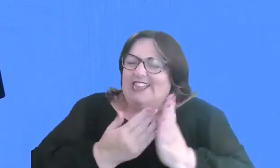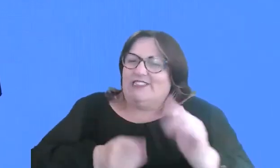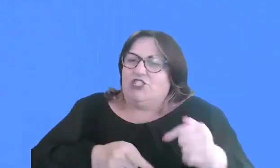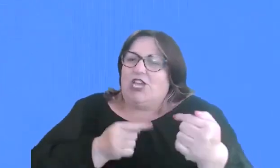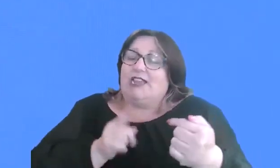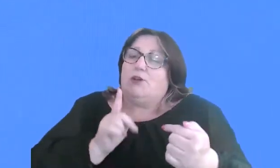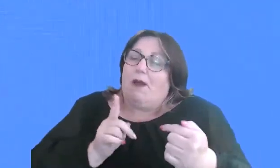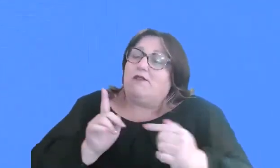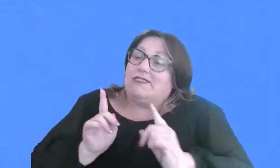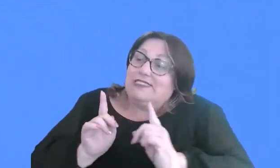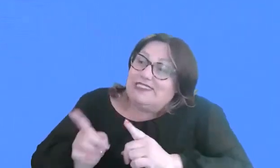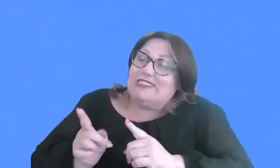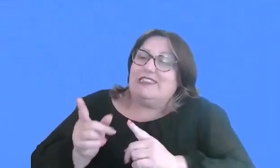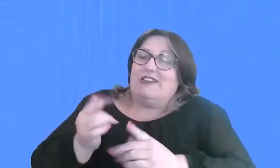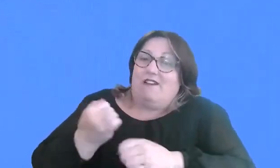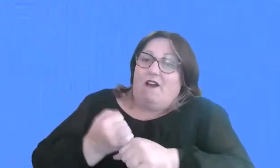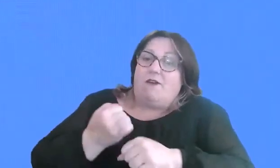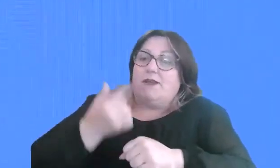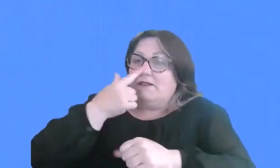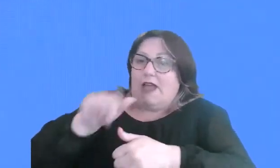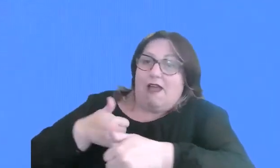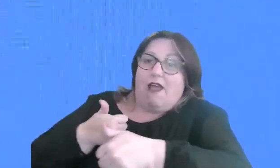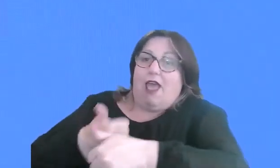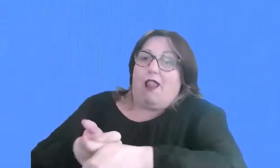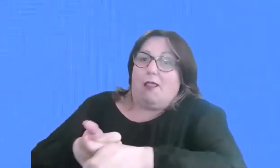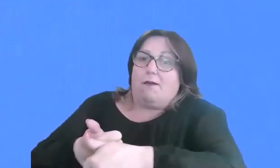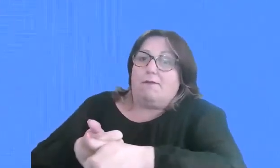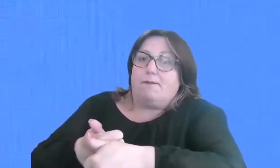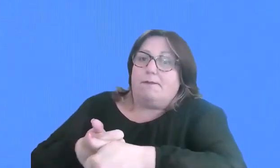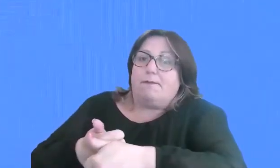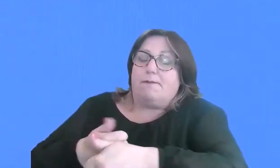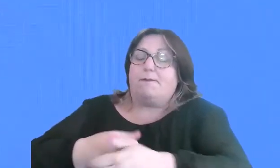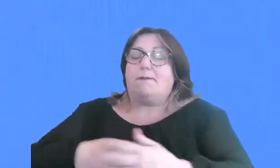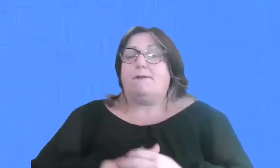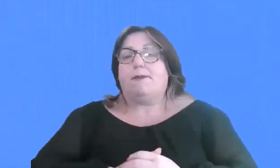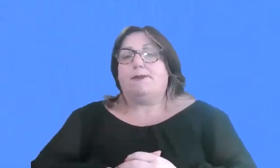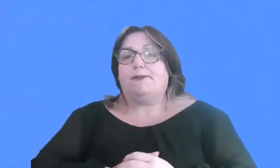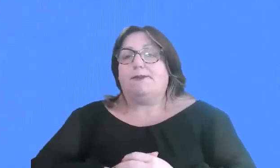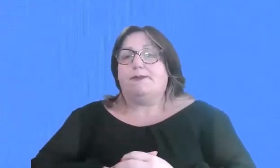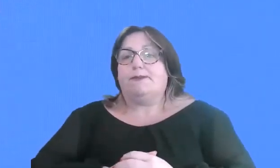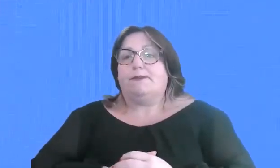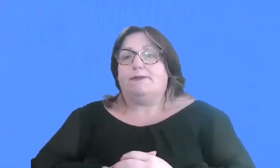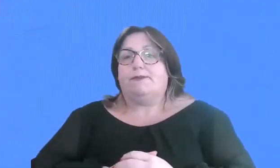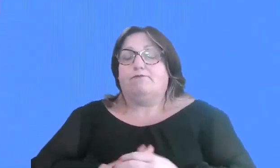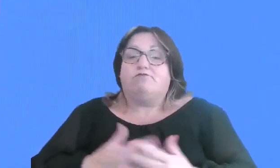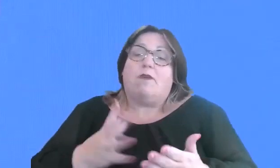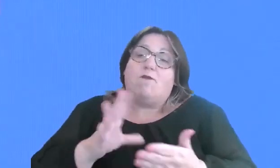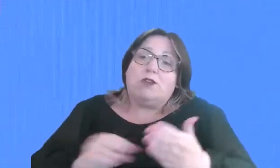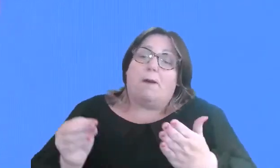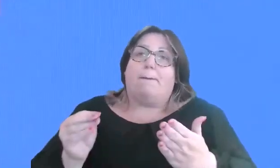help, where we can do our bit in this partnership. So if we take planning, for